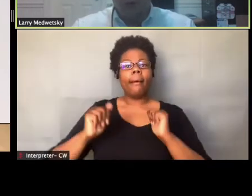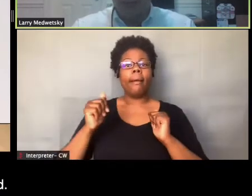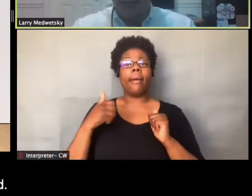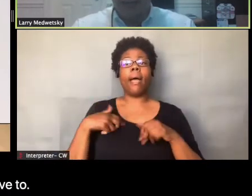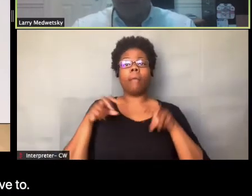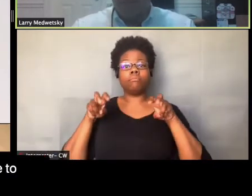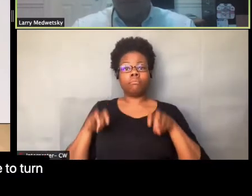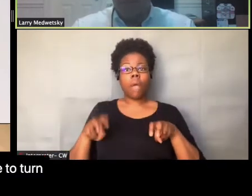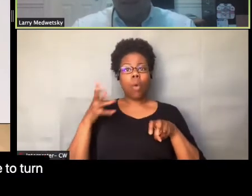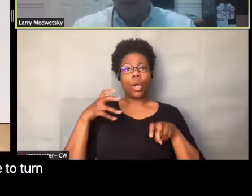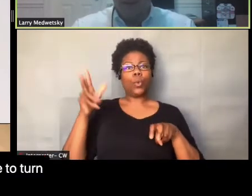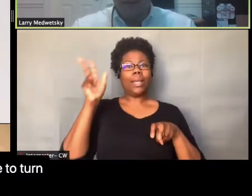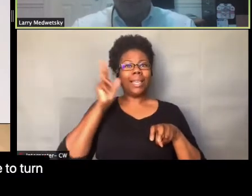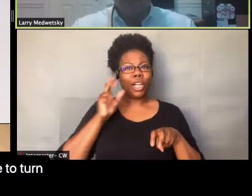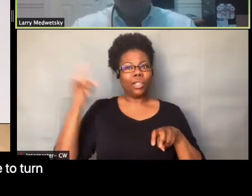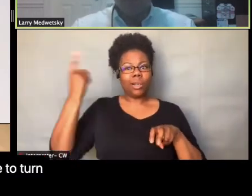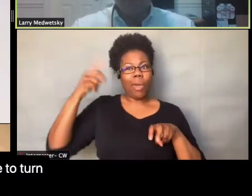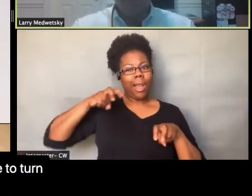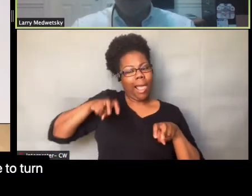have to turn my head.